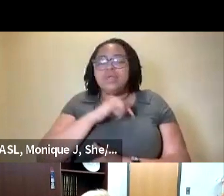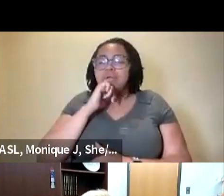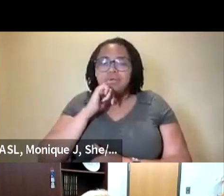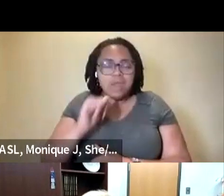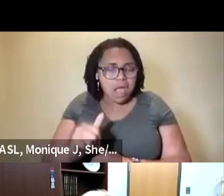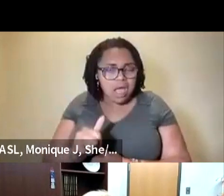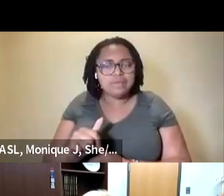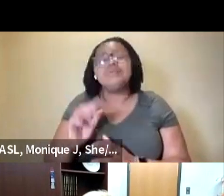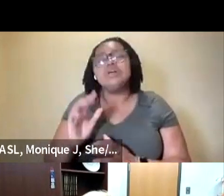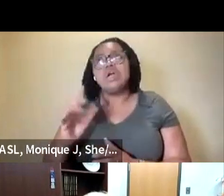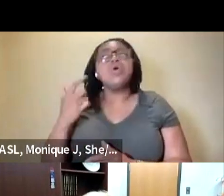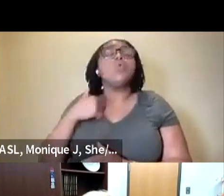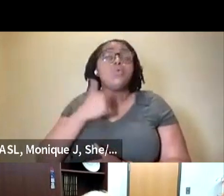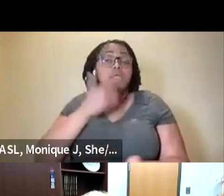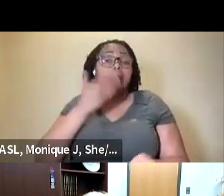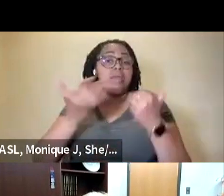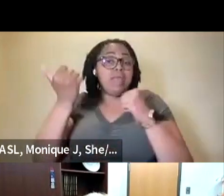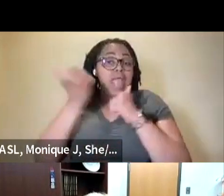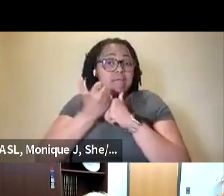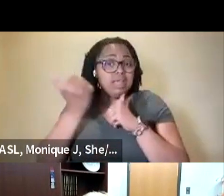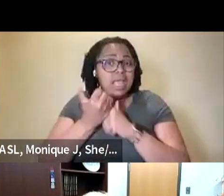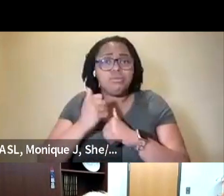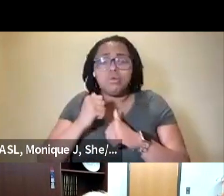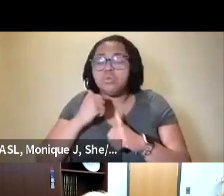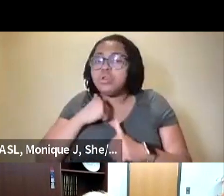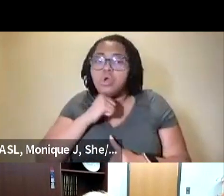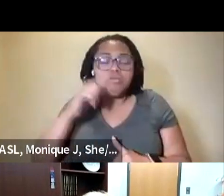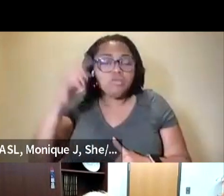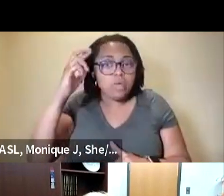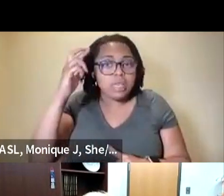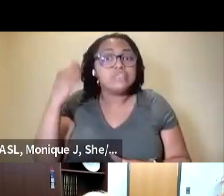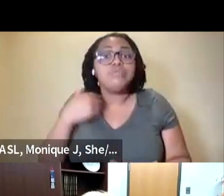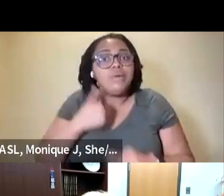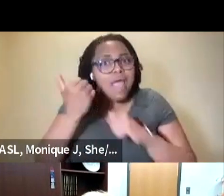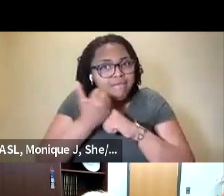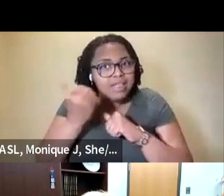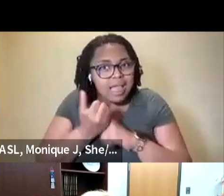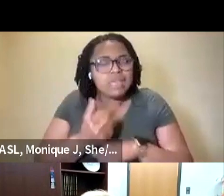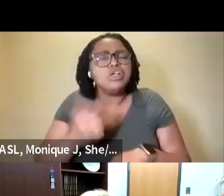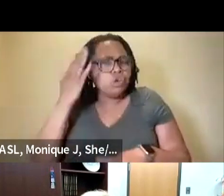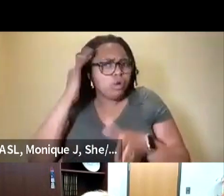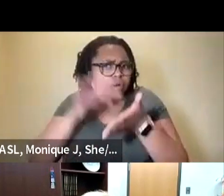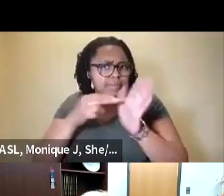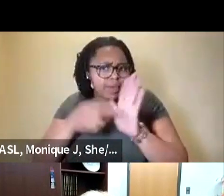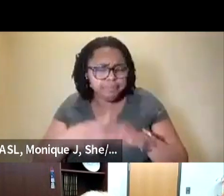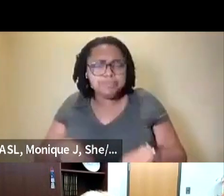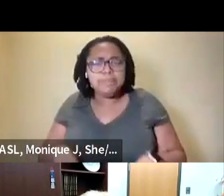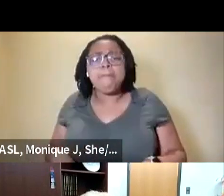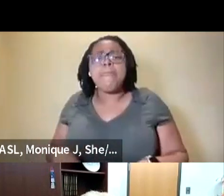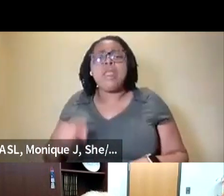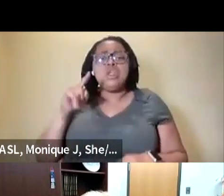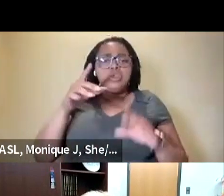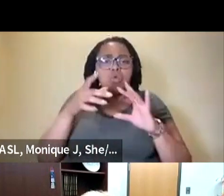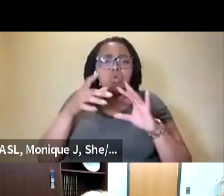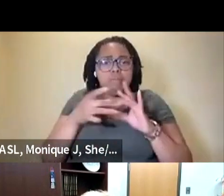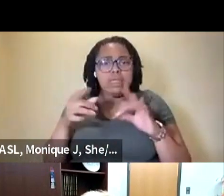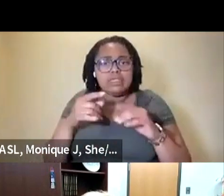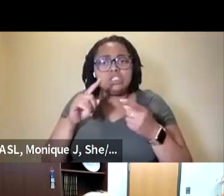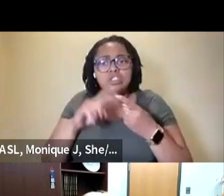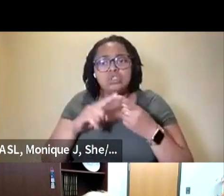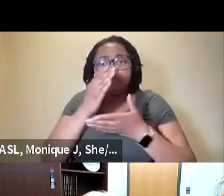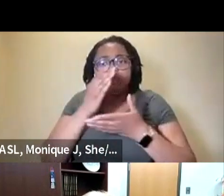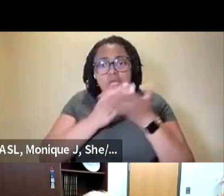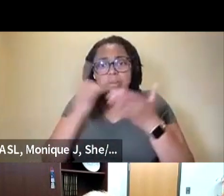we're probably advocating when we don't even realize that we're advocating. You know, when you mention to somebody